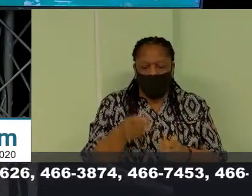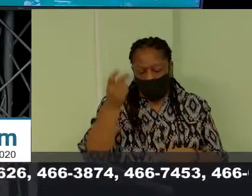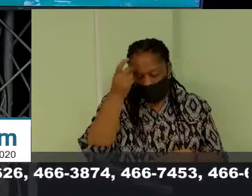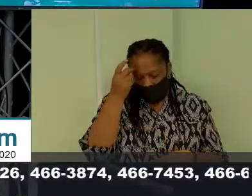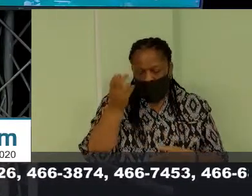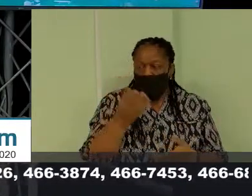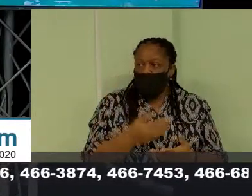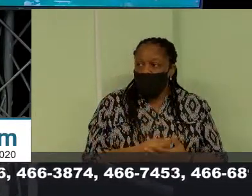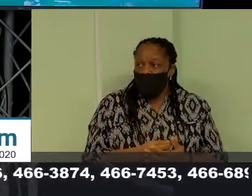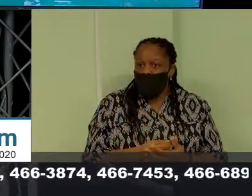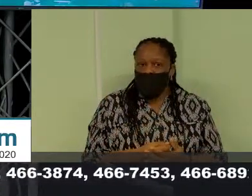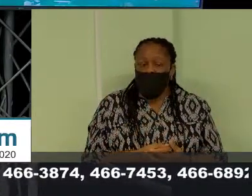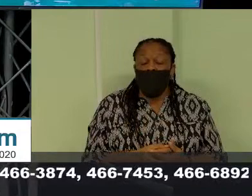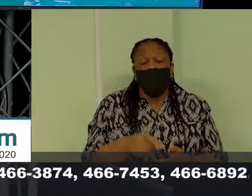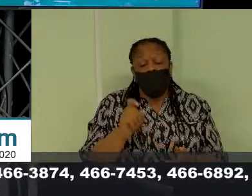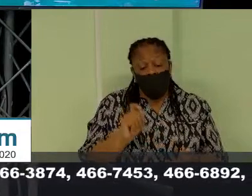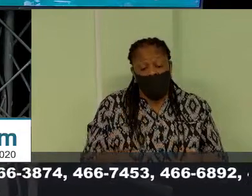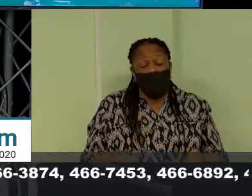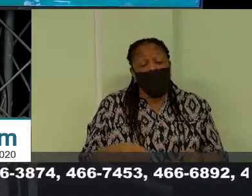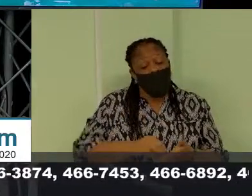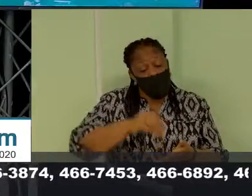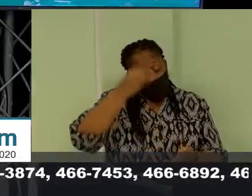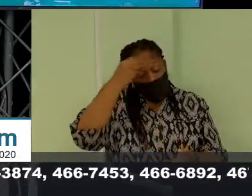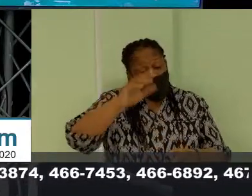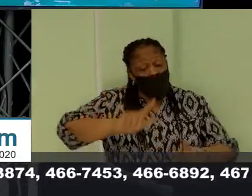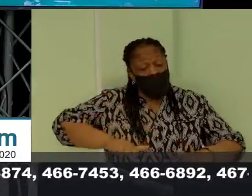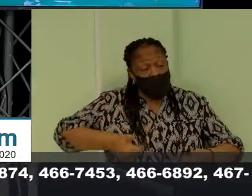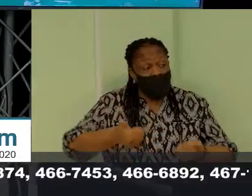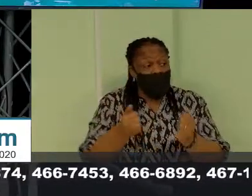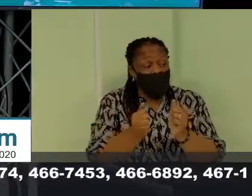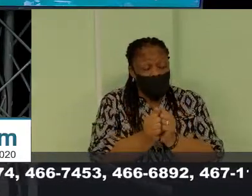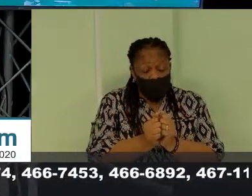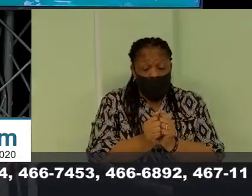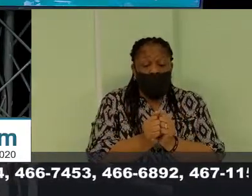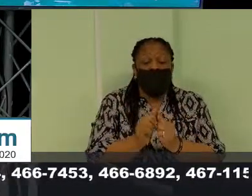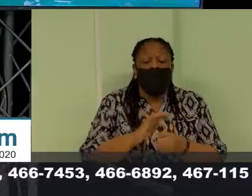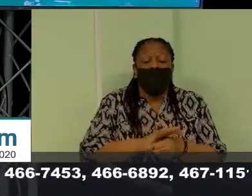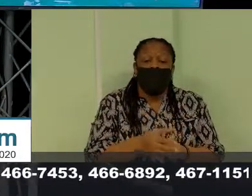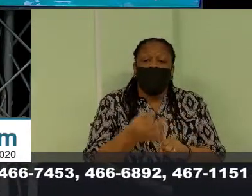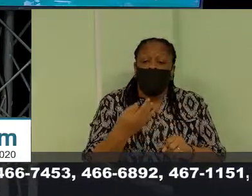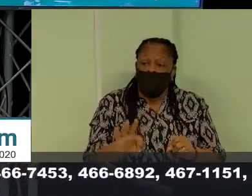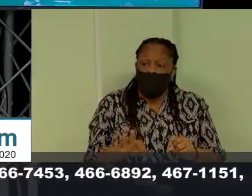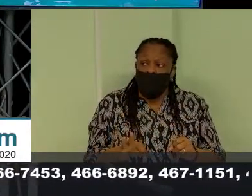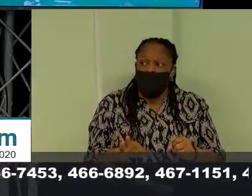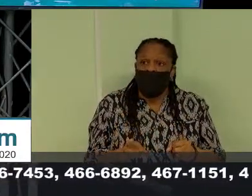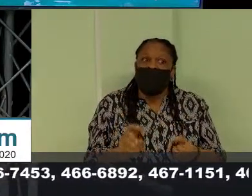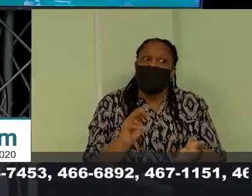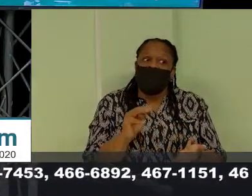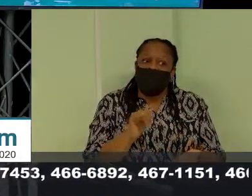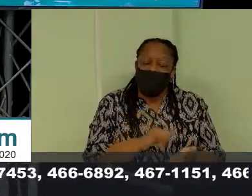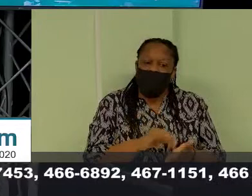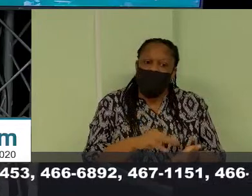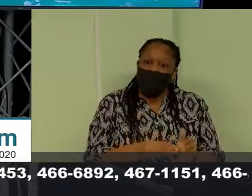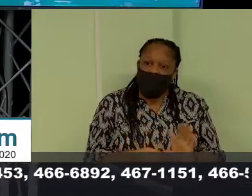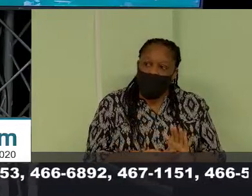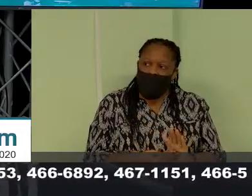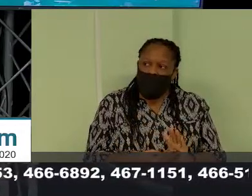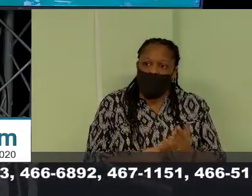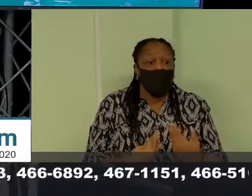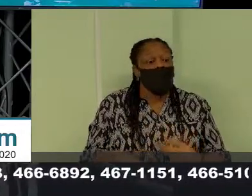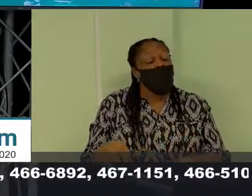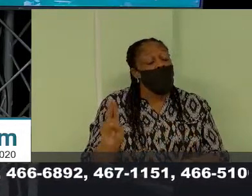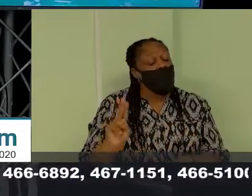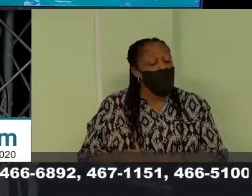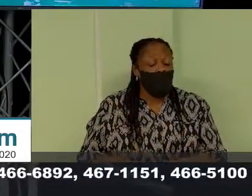to have to learn to live with COVID-19. And learning to live with COVID-19 means that you may come